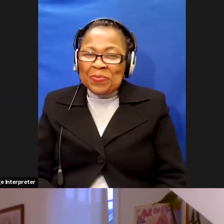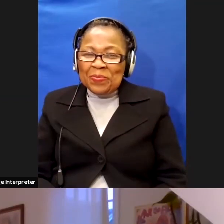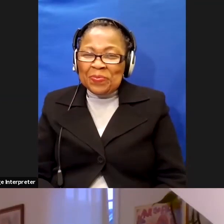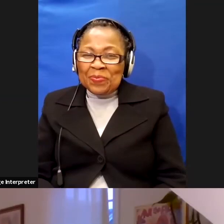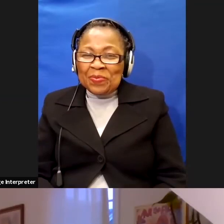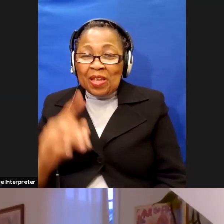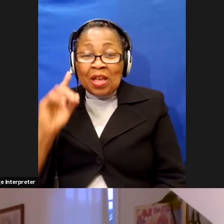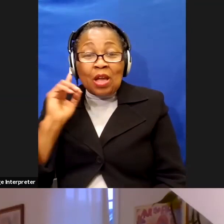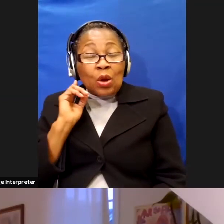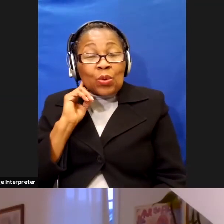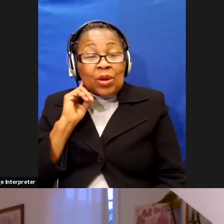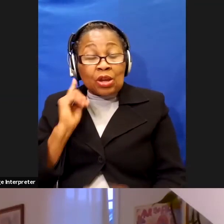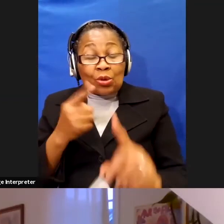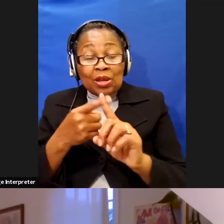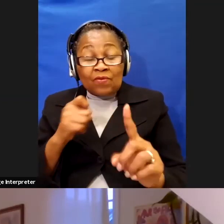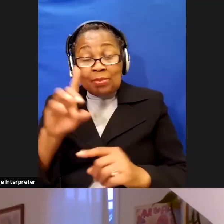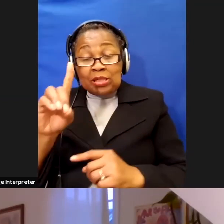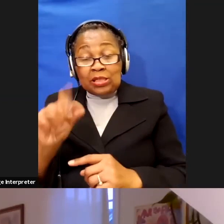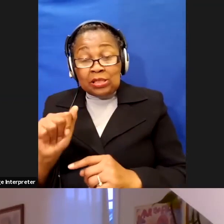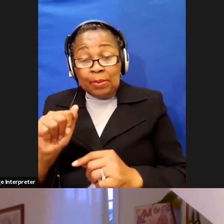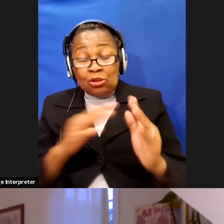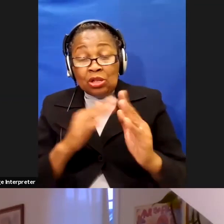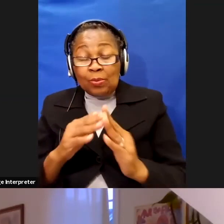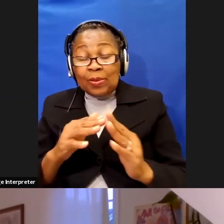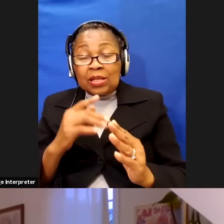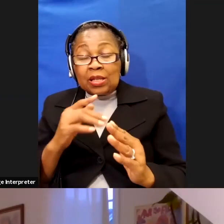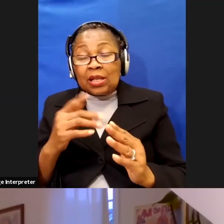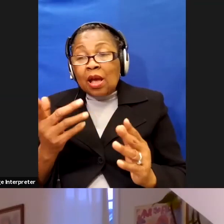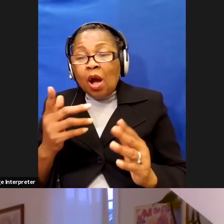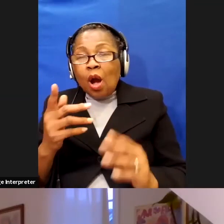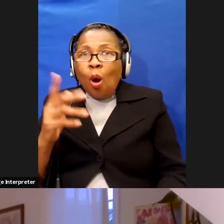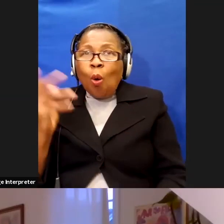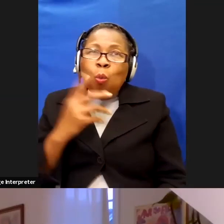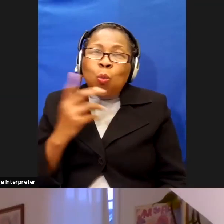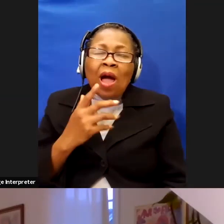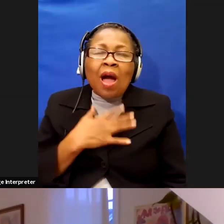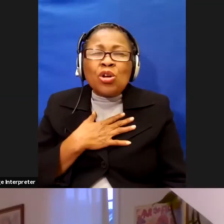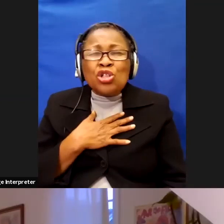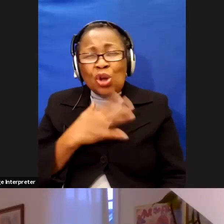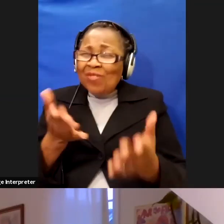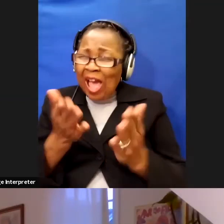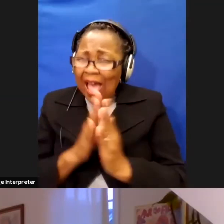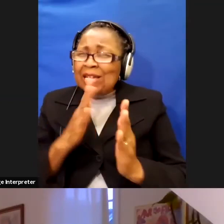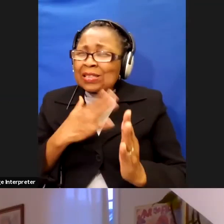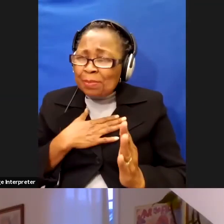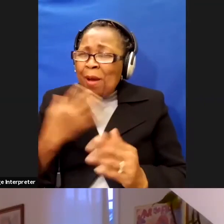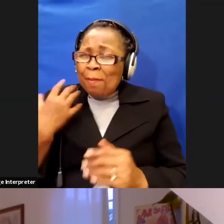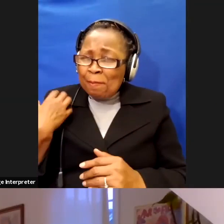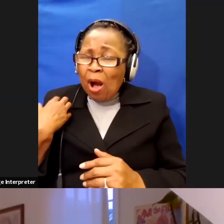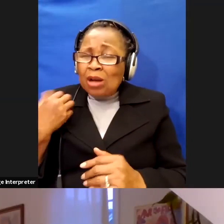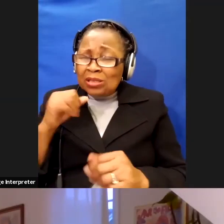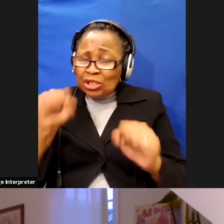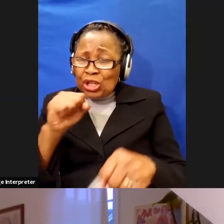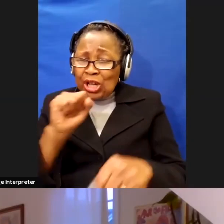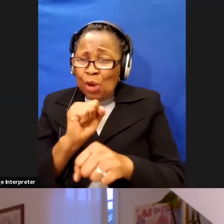disability community things like, wow, for years I have asked my employer to let me work remotely from home and was told no, it